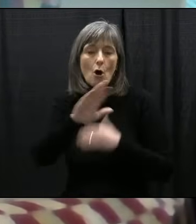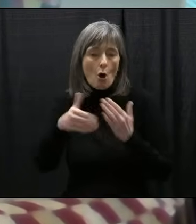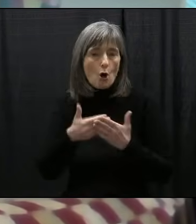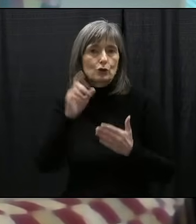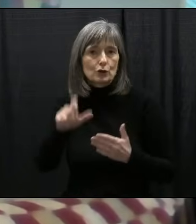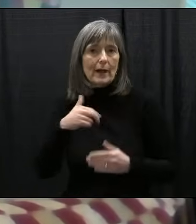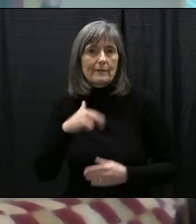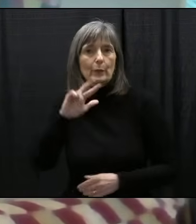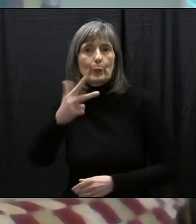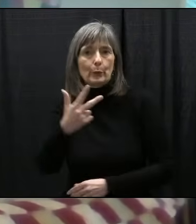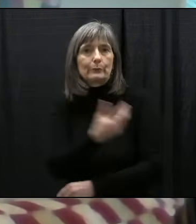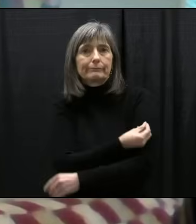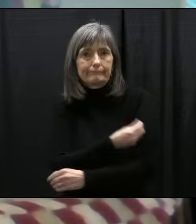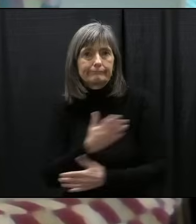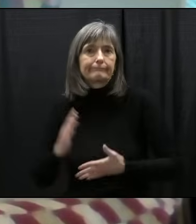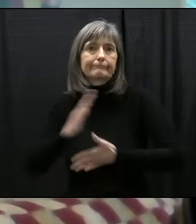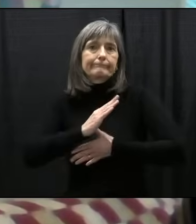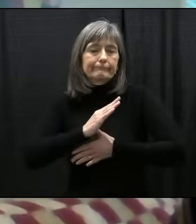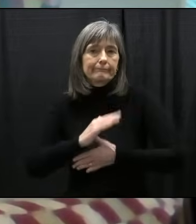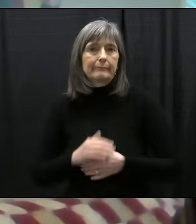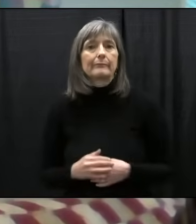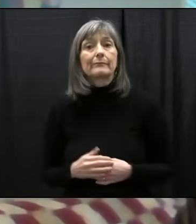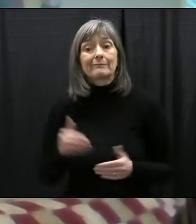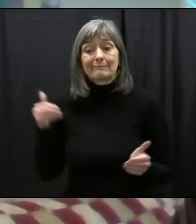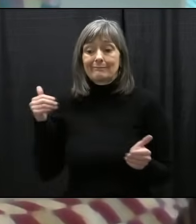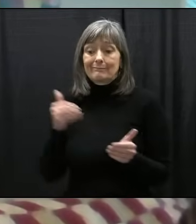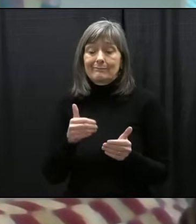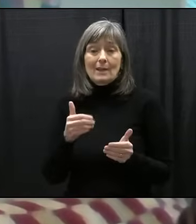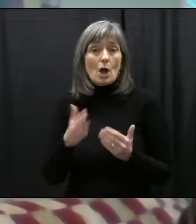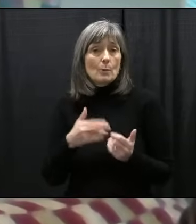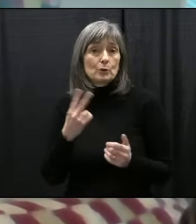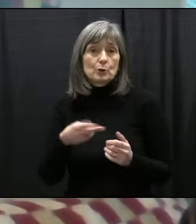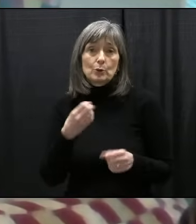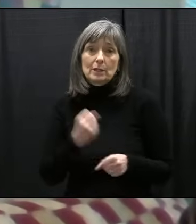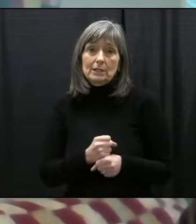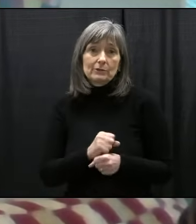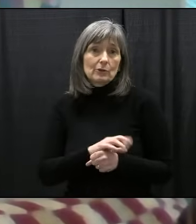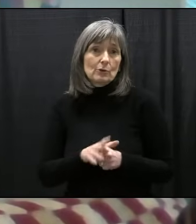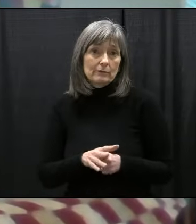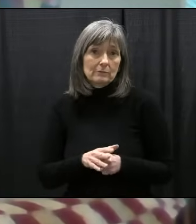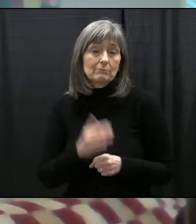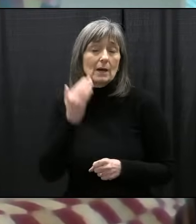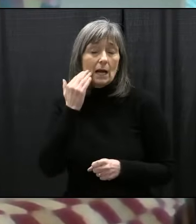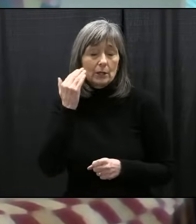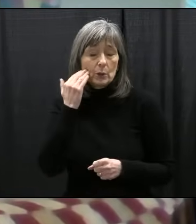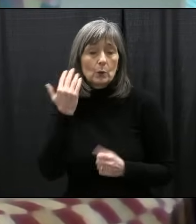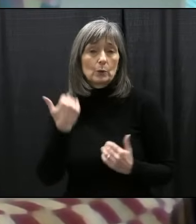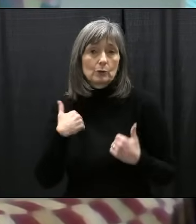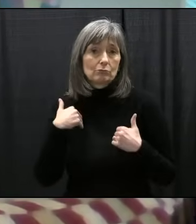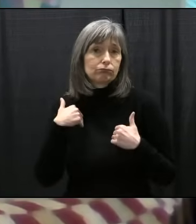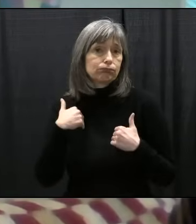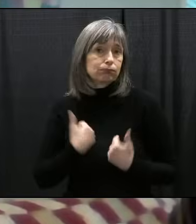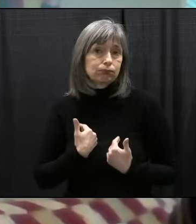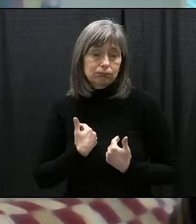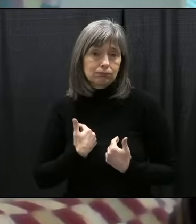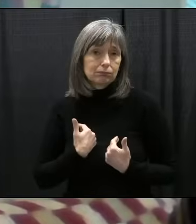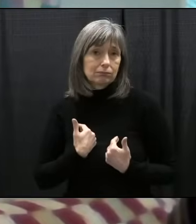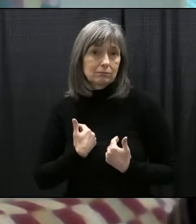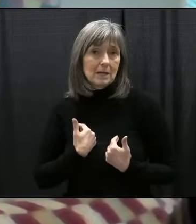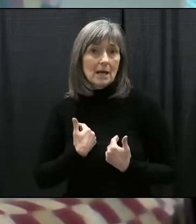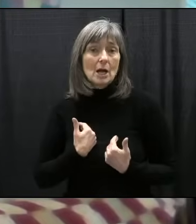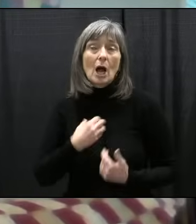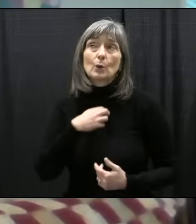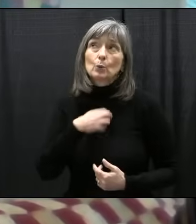As we approach the 2-year anniversary with COVID, I know there is pandemic fatigue. But wishing